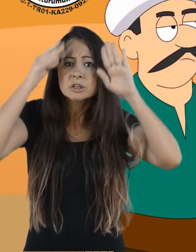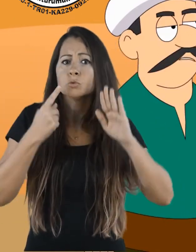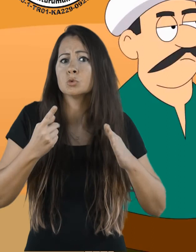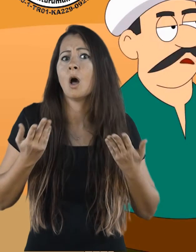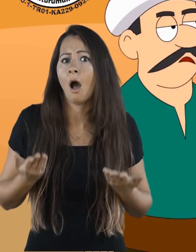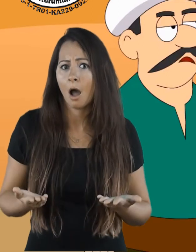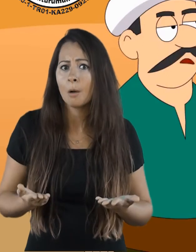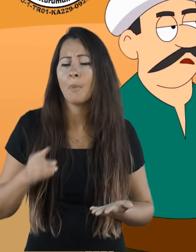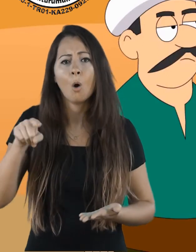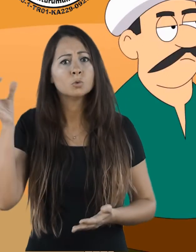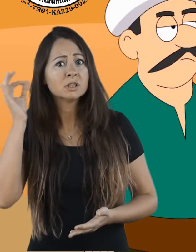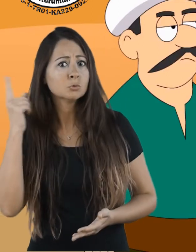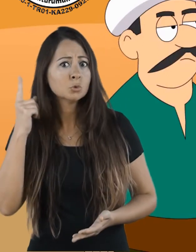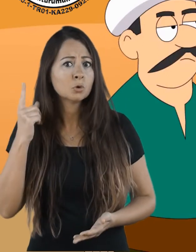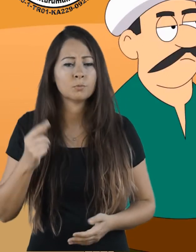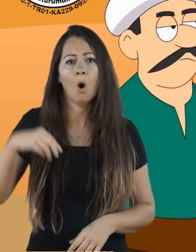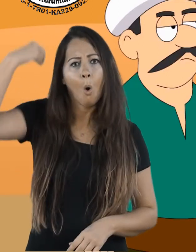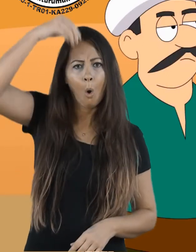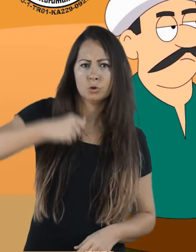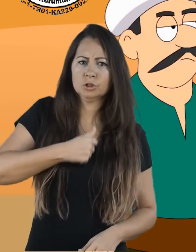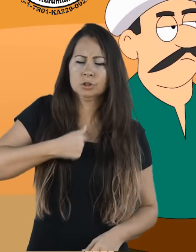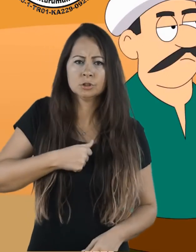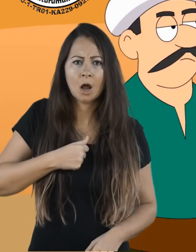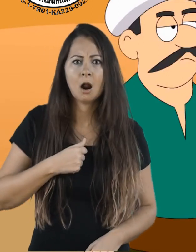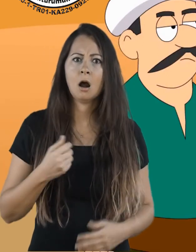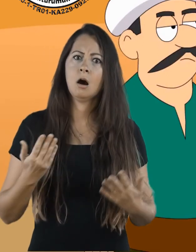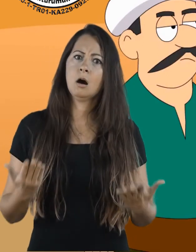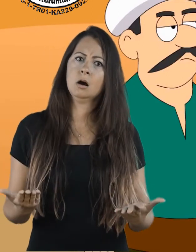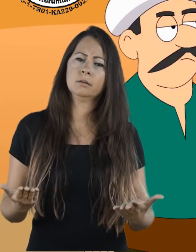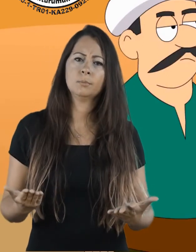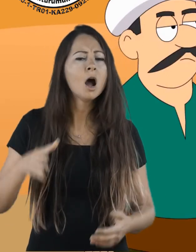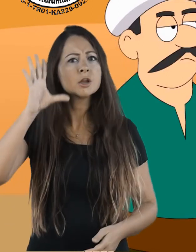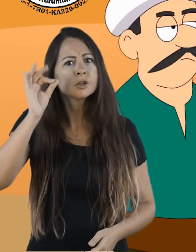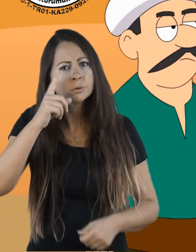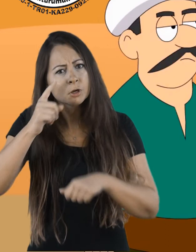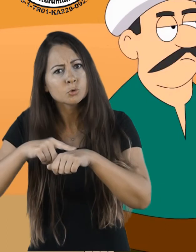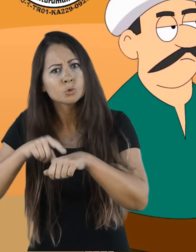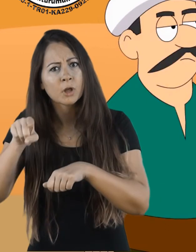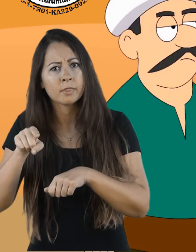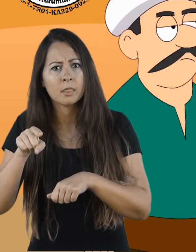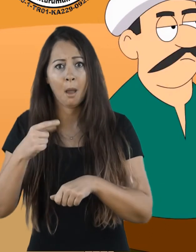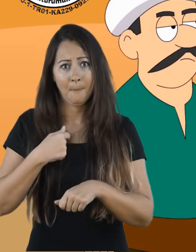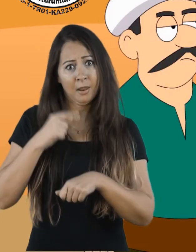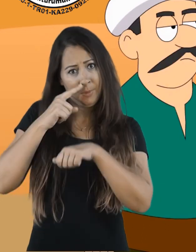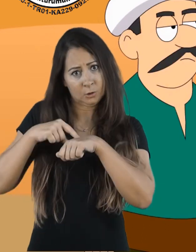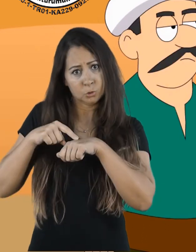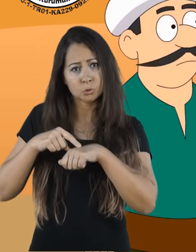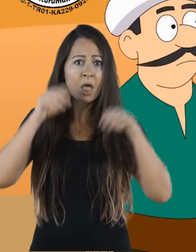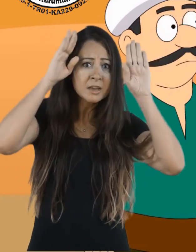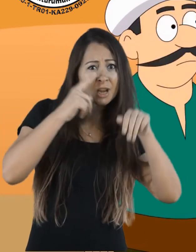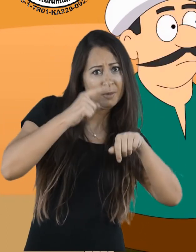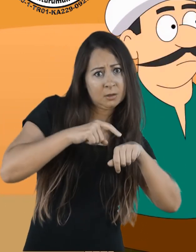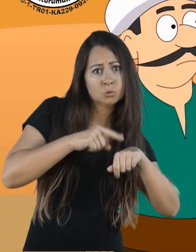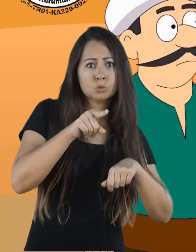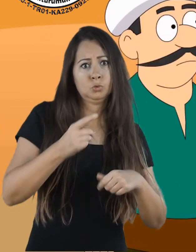but I could hear its voice. Hoca got angry. Come on, man. Whom do you believe? Do you believe me or do you believe